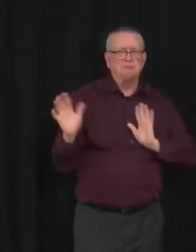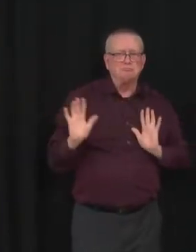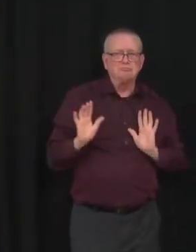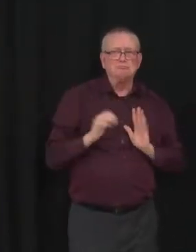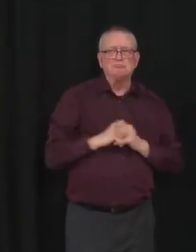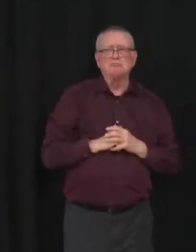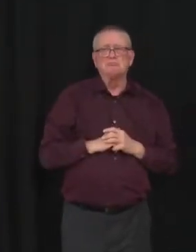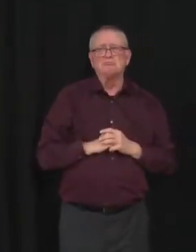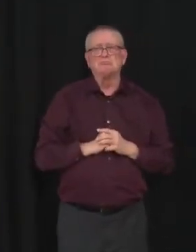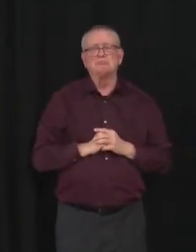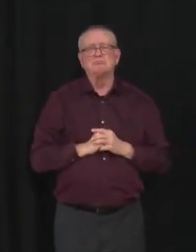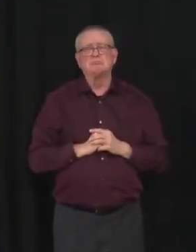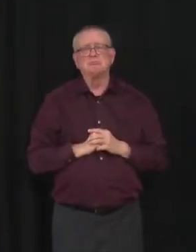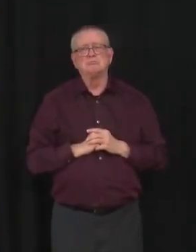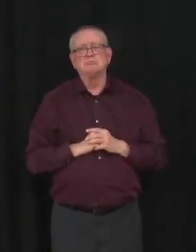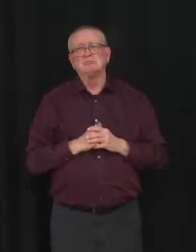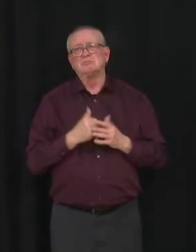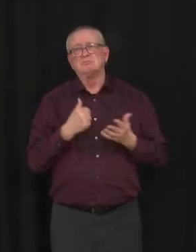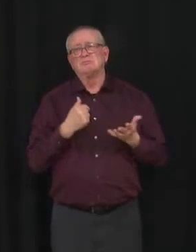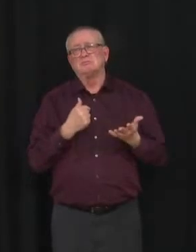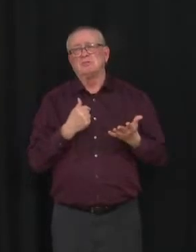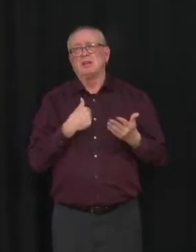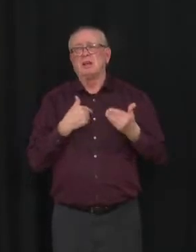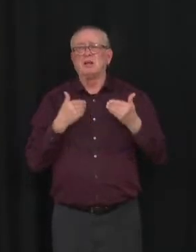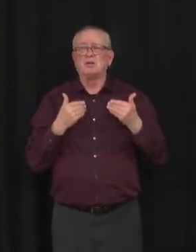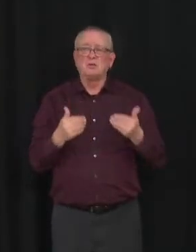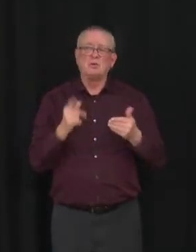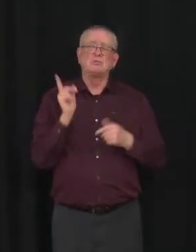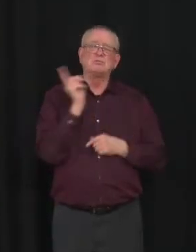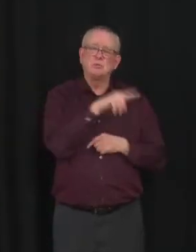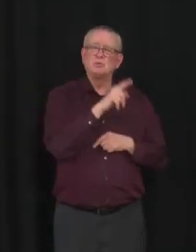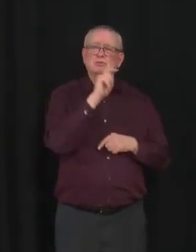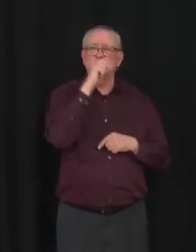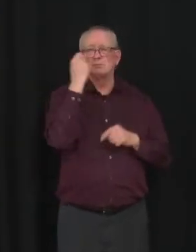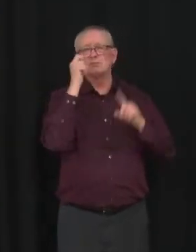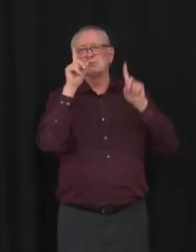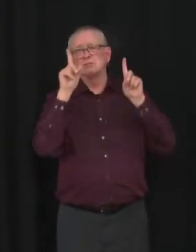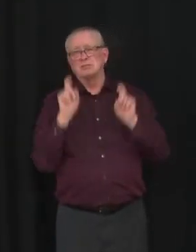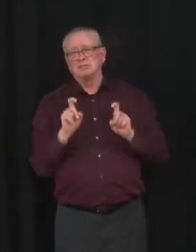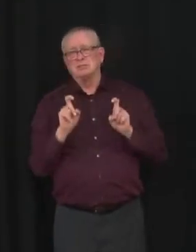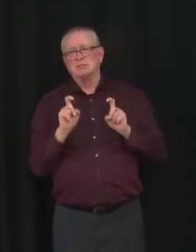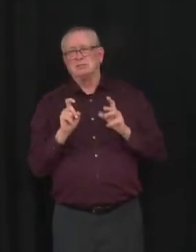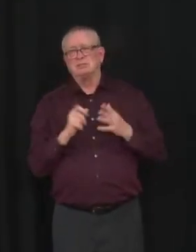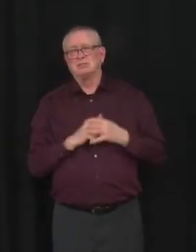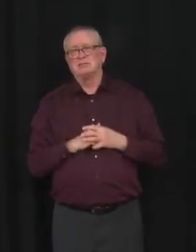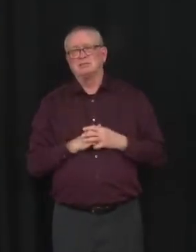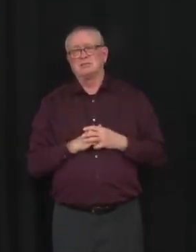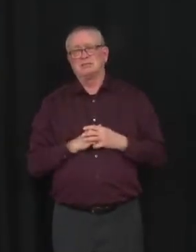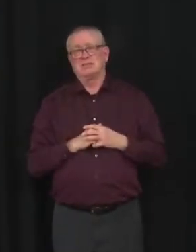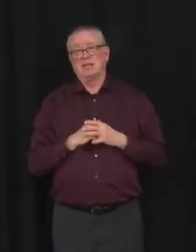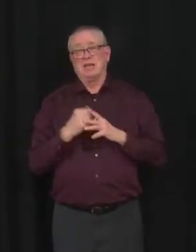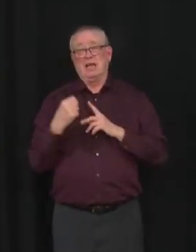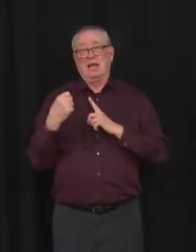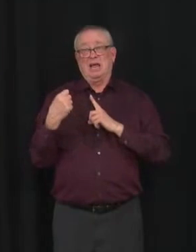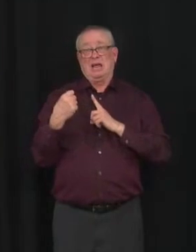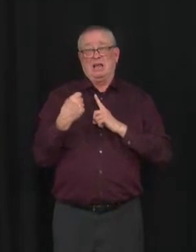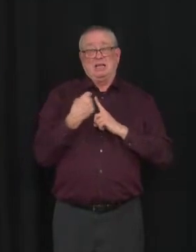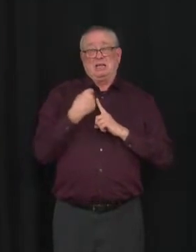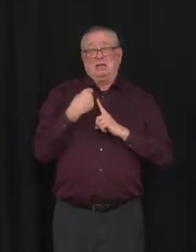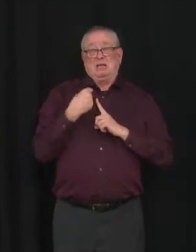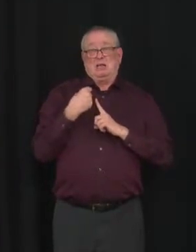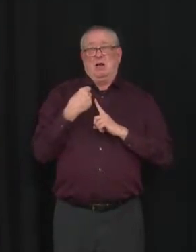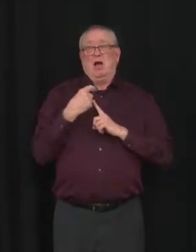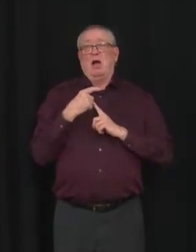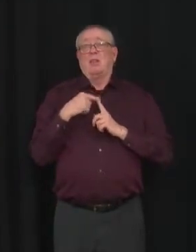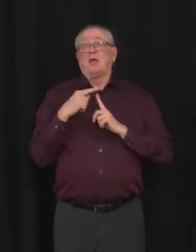contact of a case, we know that the incubation period seems to be shorter on average. So even within a day or two of having